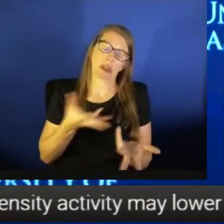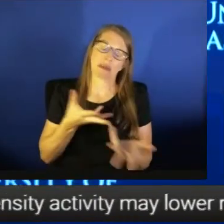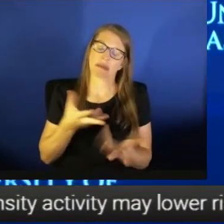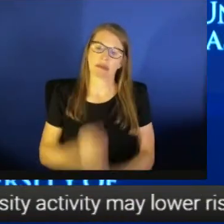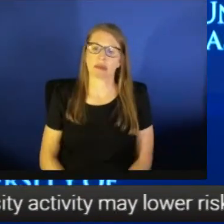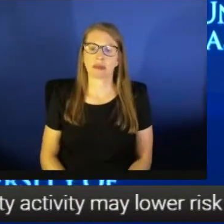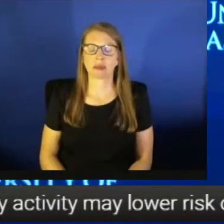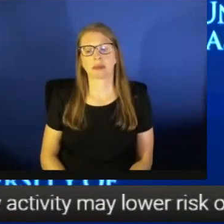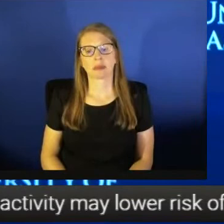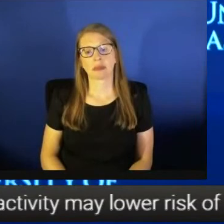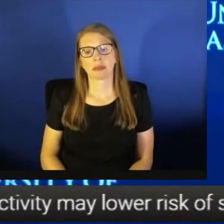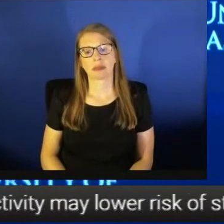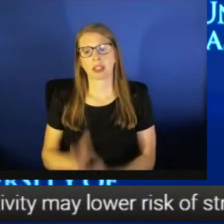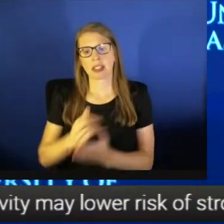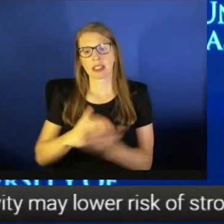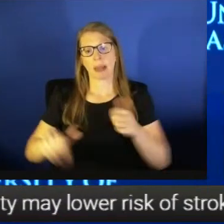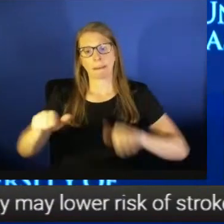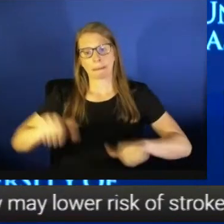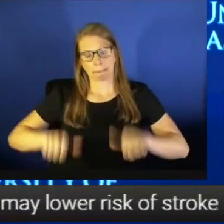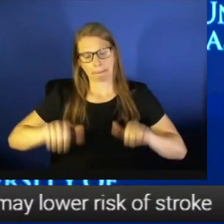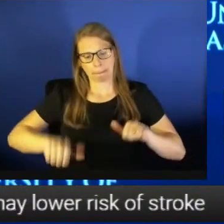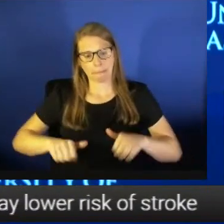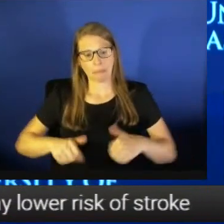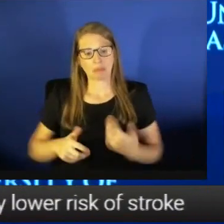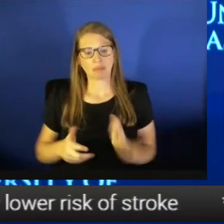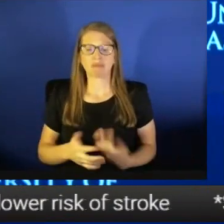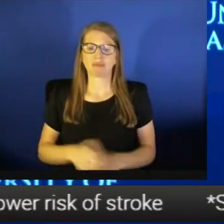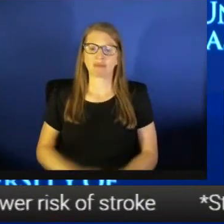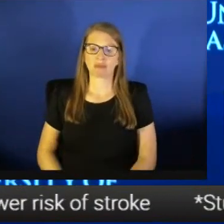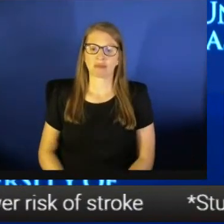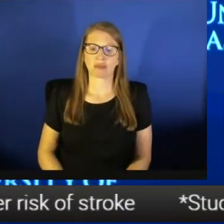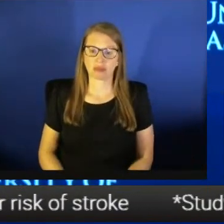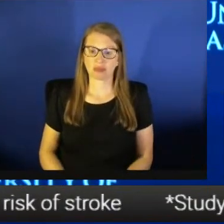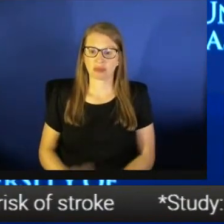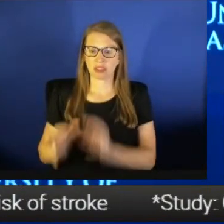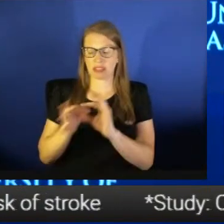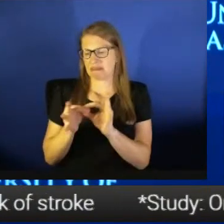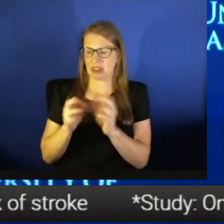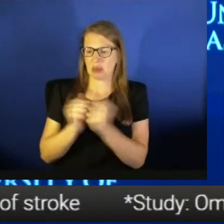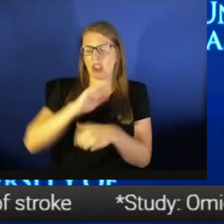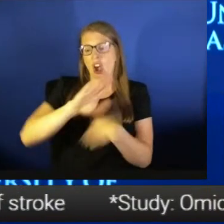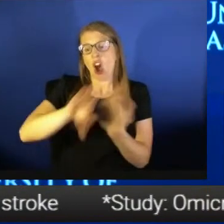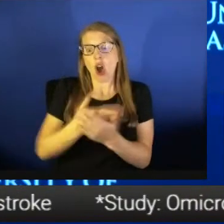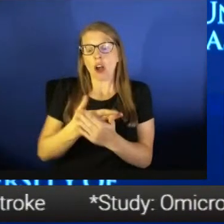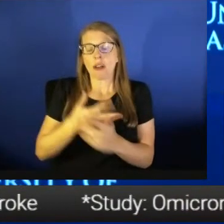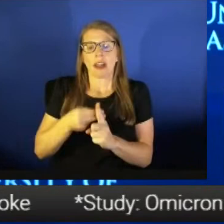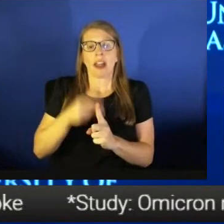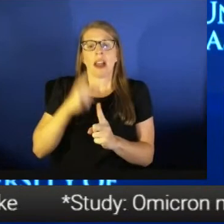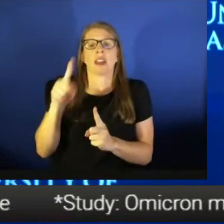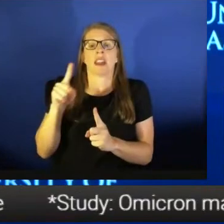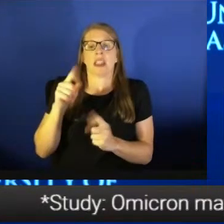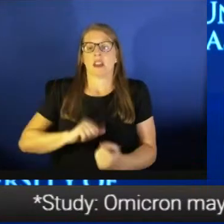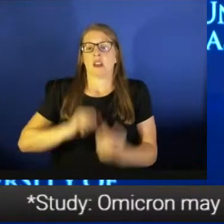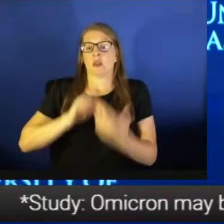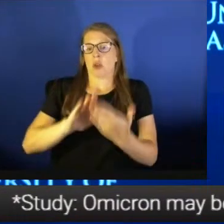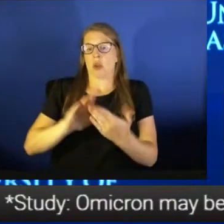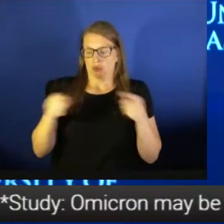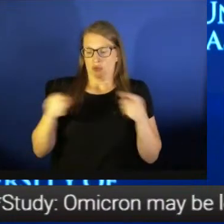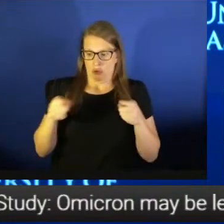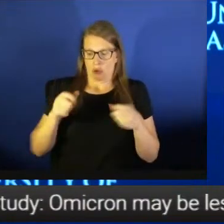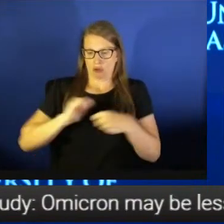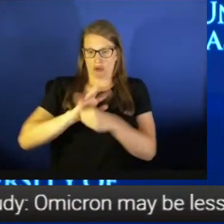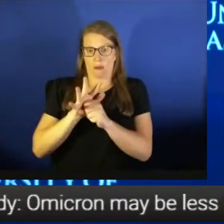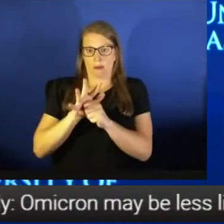amount of hesitation that's kind of existed around all vaccines, and I think the approach to controlling COVID, which has been